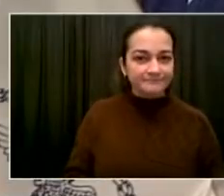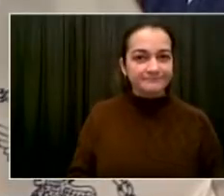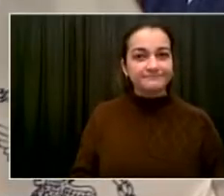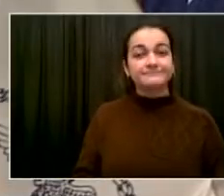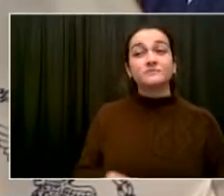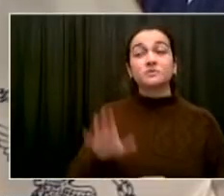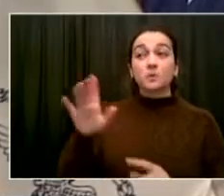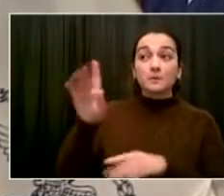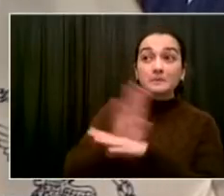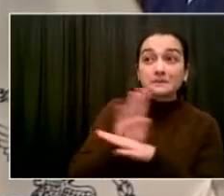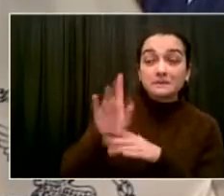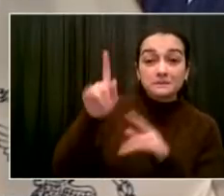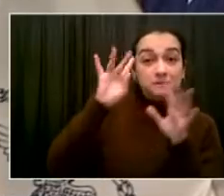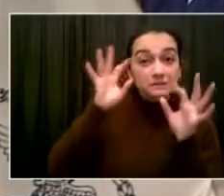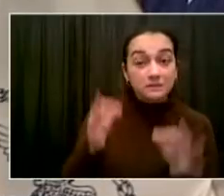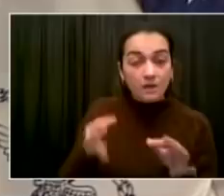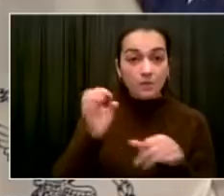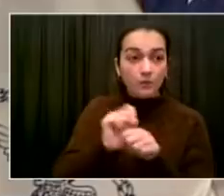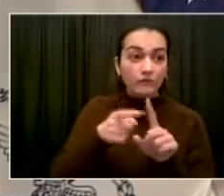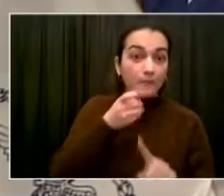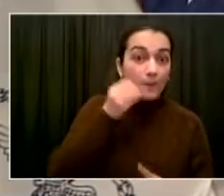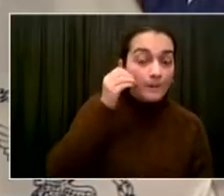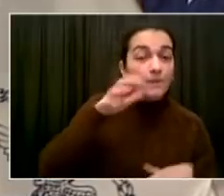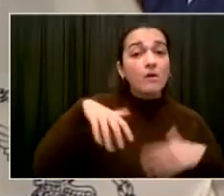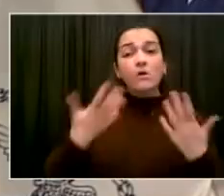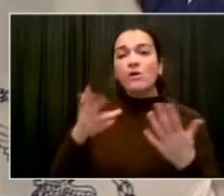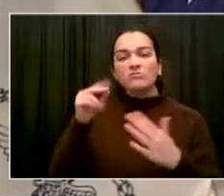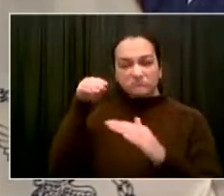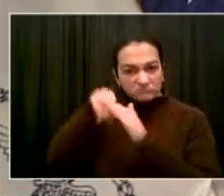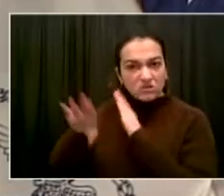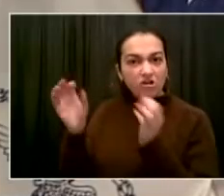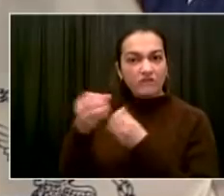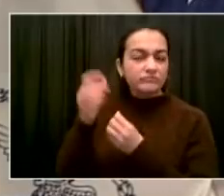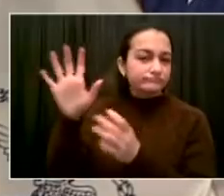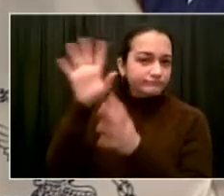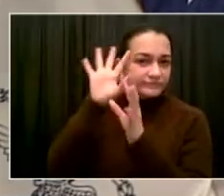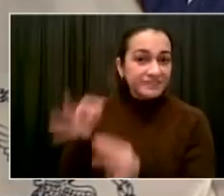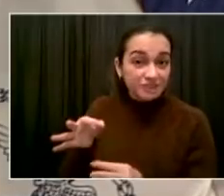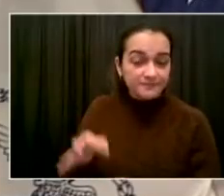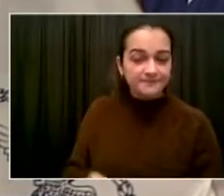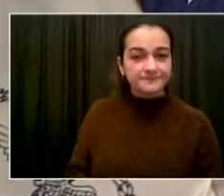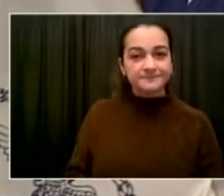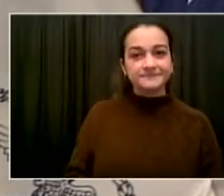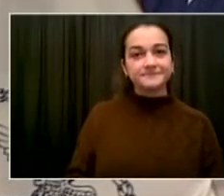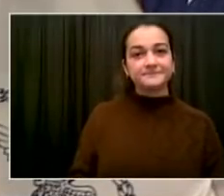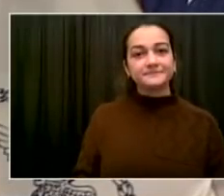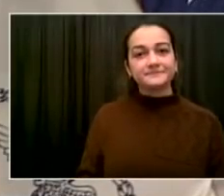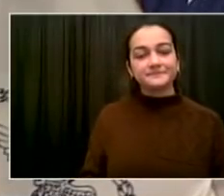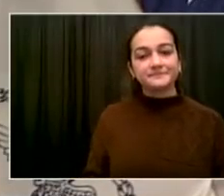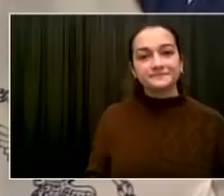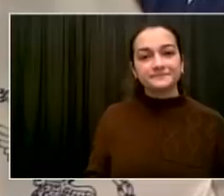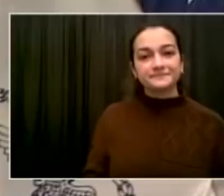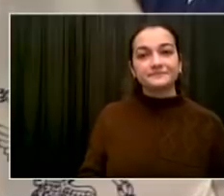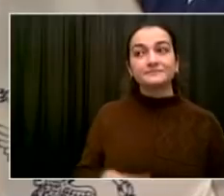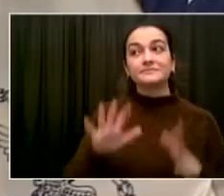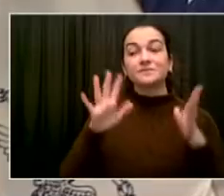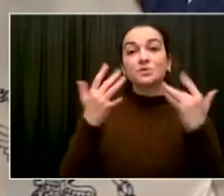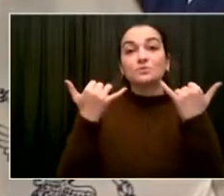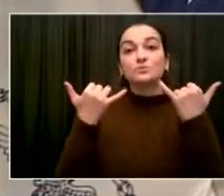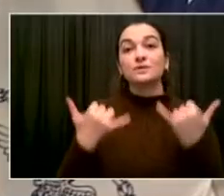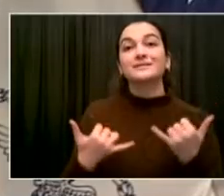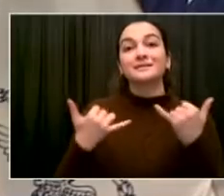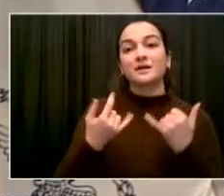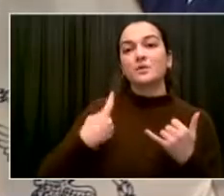recovery, we will get through this, and then our recovery will resume full